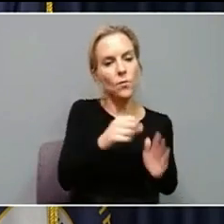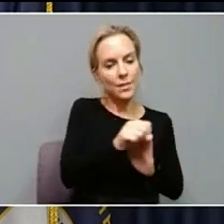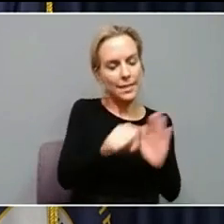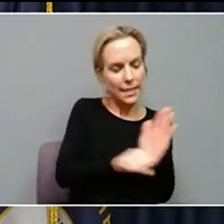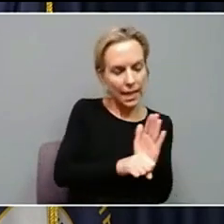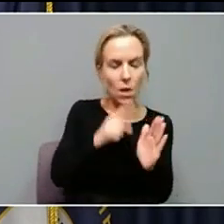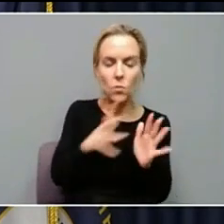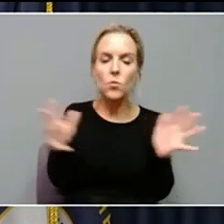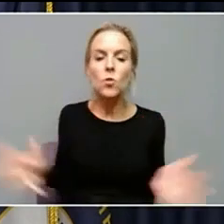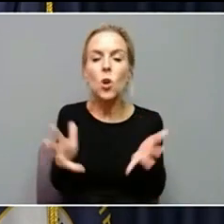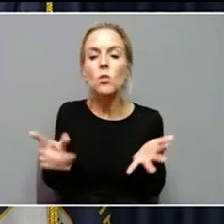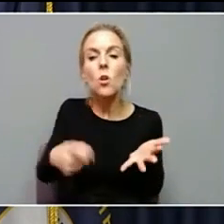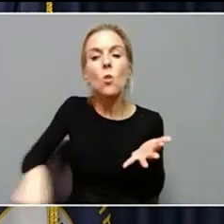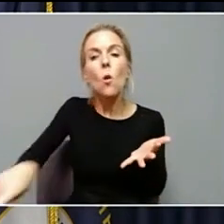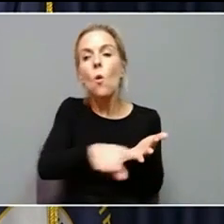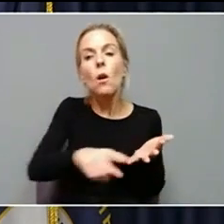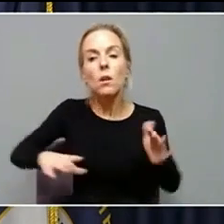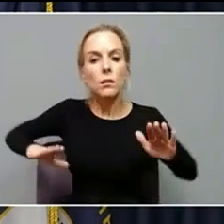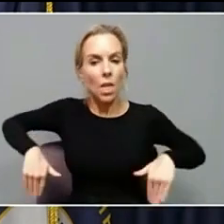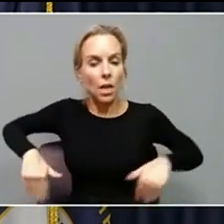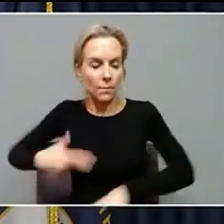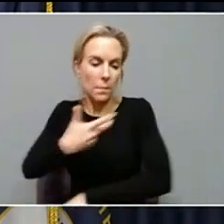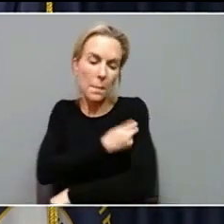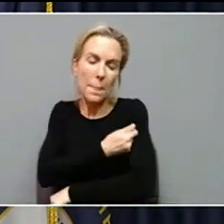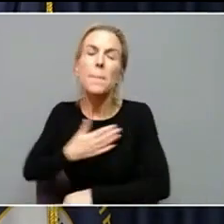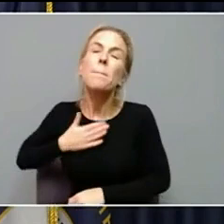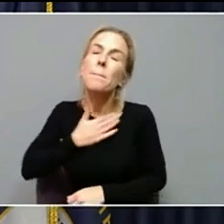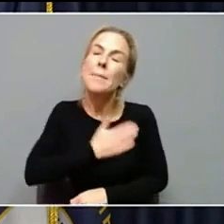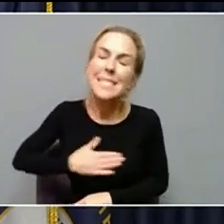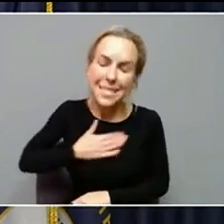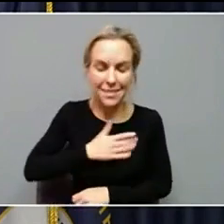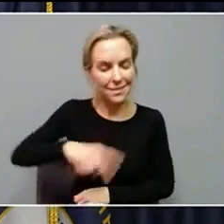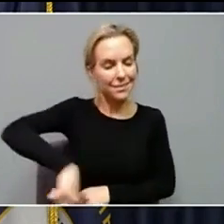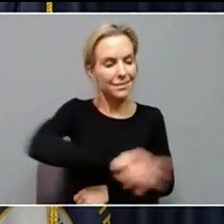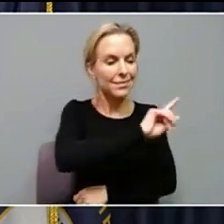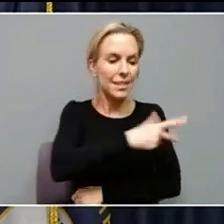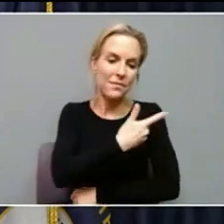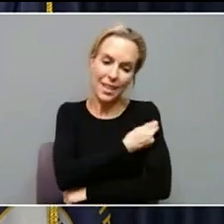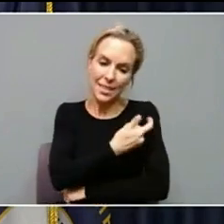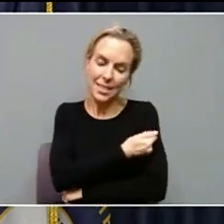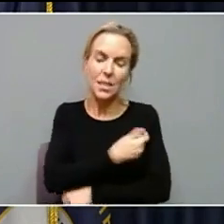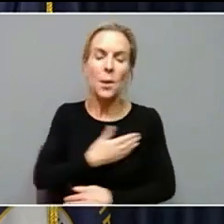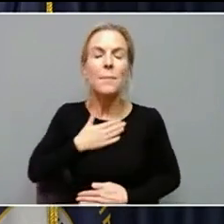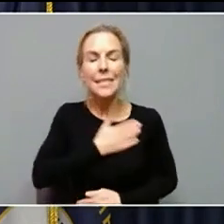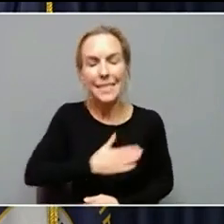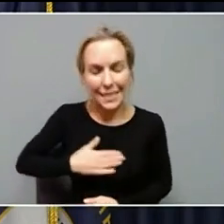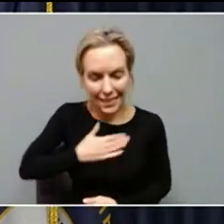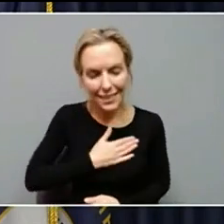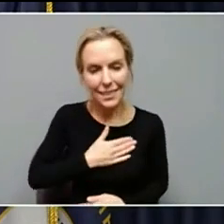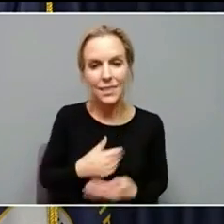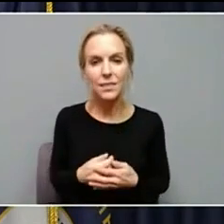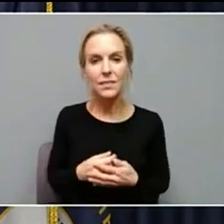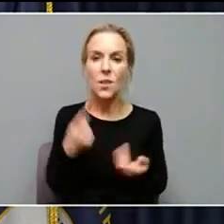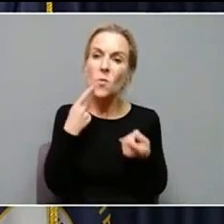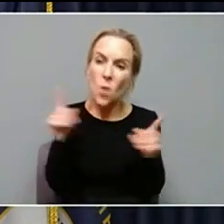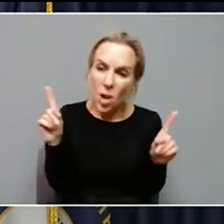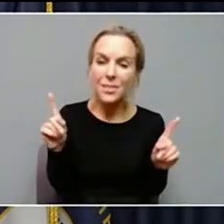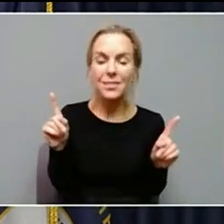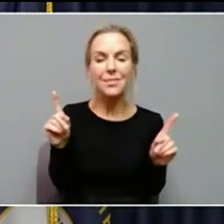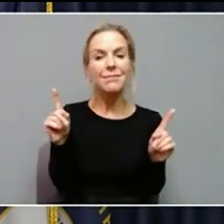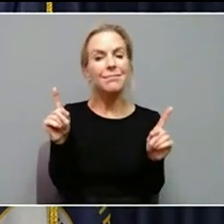encourage those who have not been vaccinated to please get vaccinated. Please. It works, it's